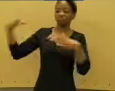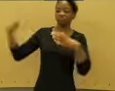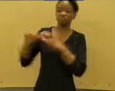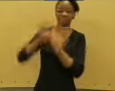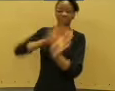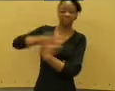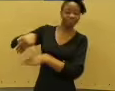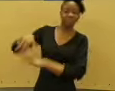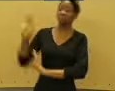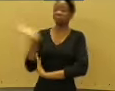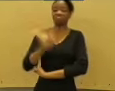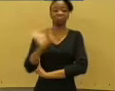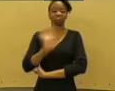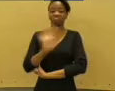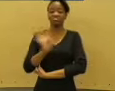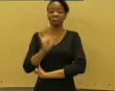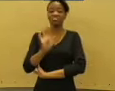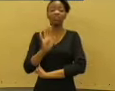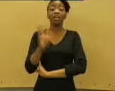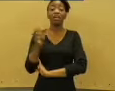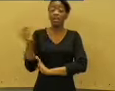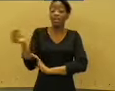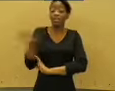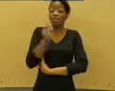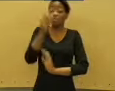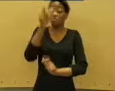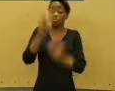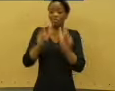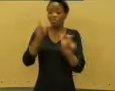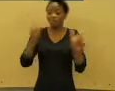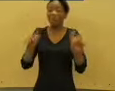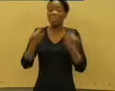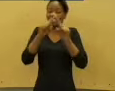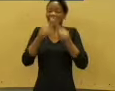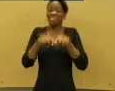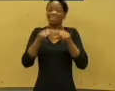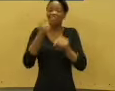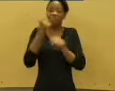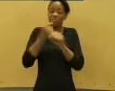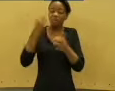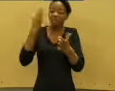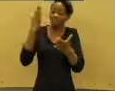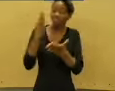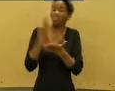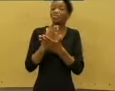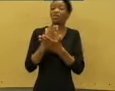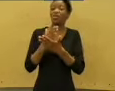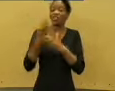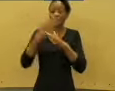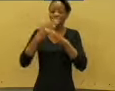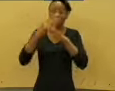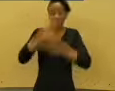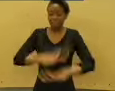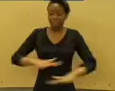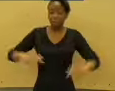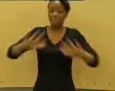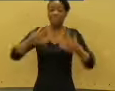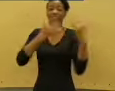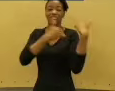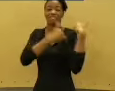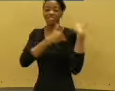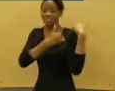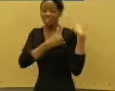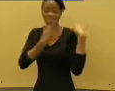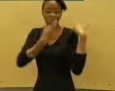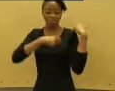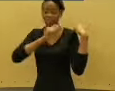because sometimes the employer is meant to be liable for ensuring that there is a space in which that person can perpetuate these